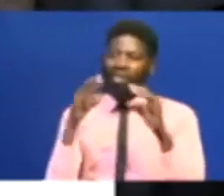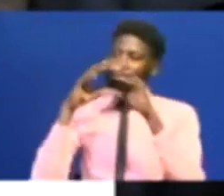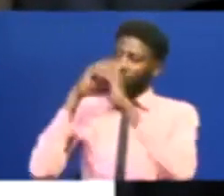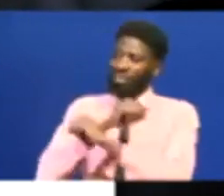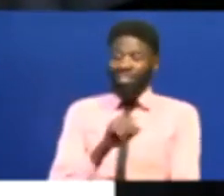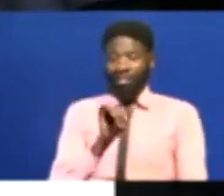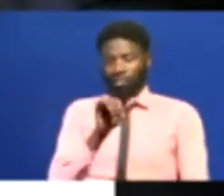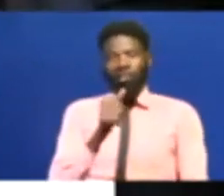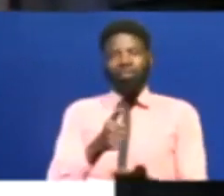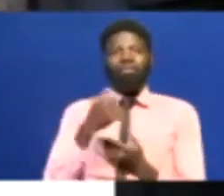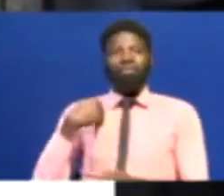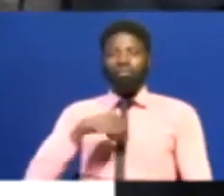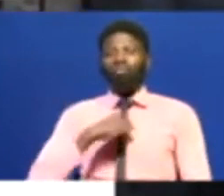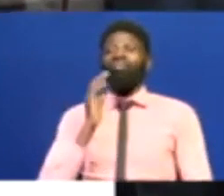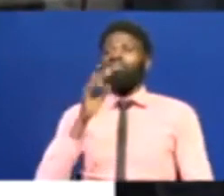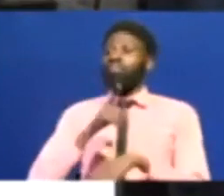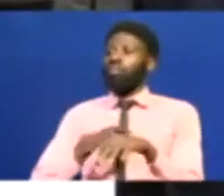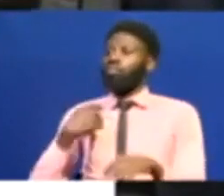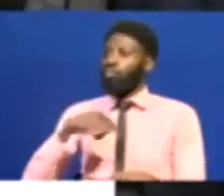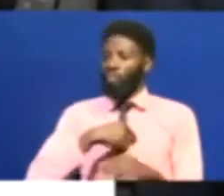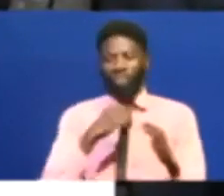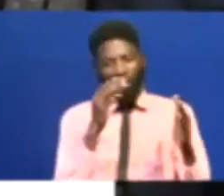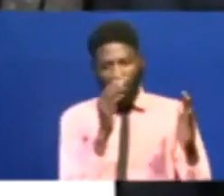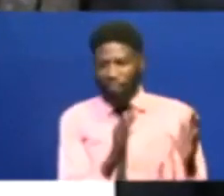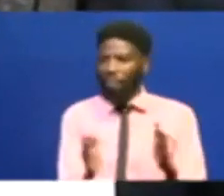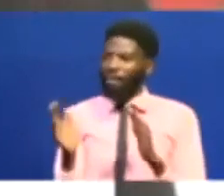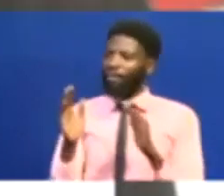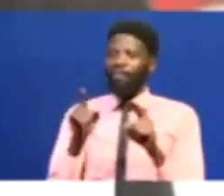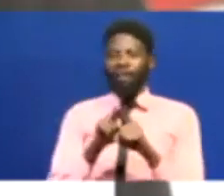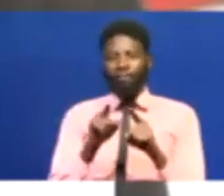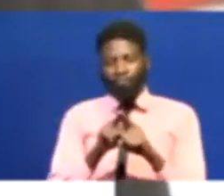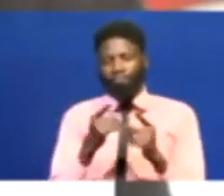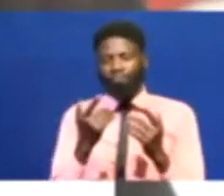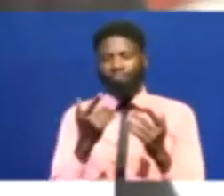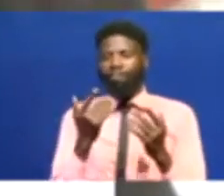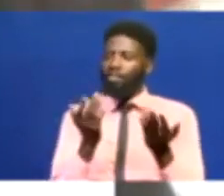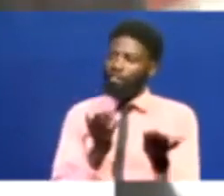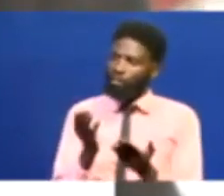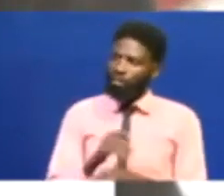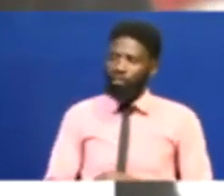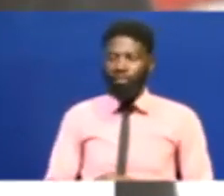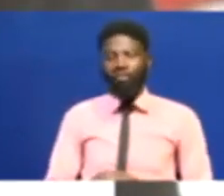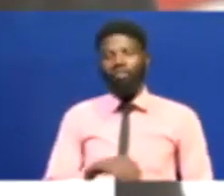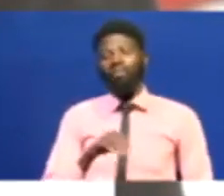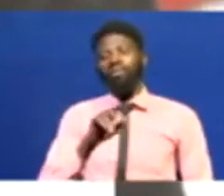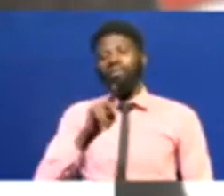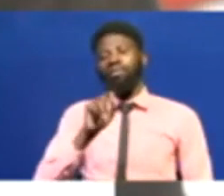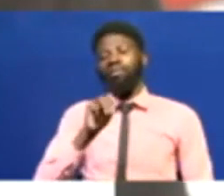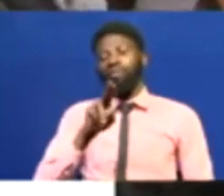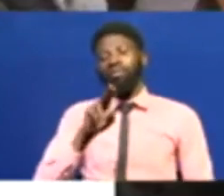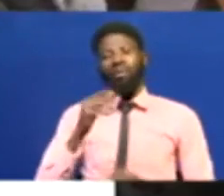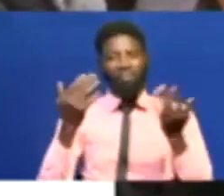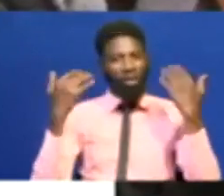is going to help us when we are planning and designing services. Olive Kamau, Meru County Coordinator, Children's